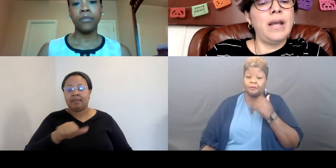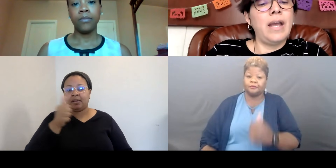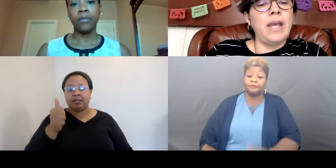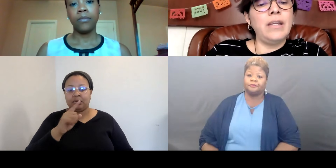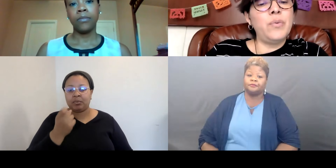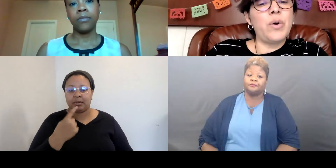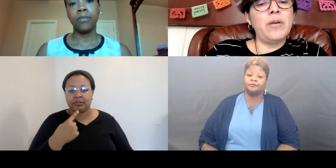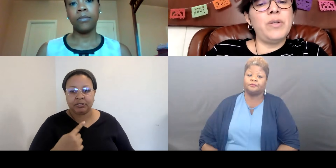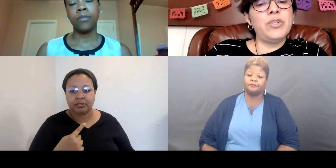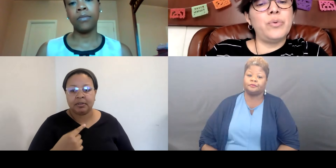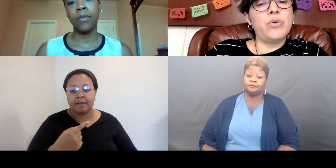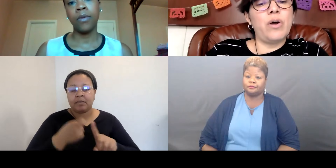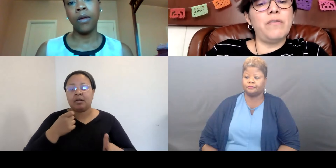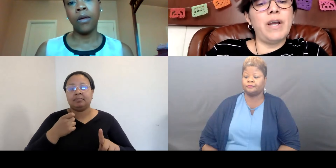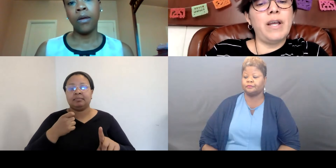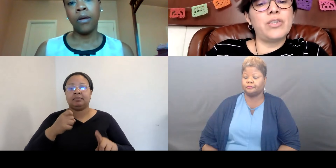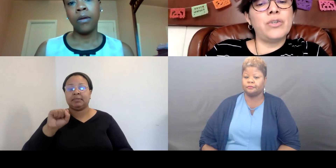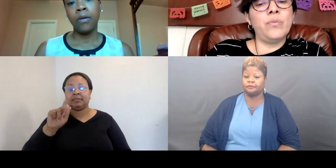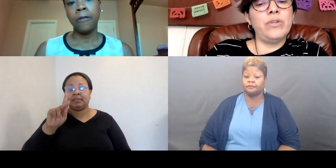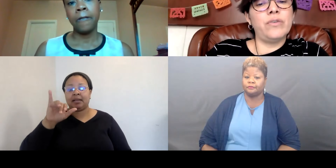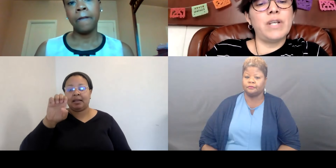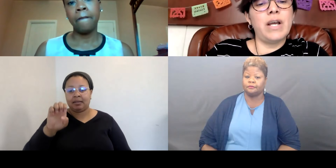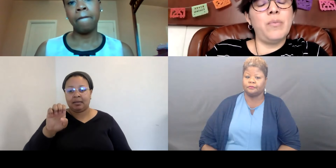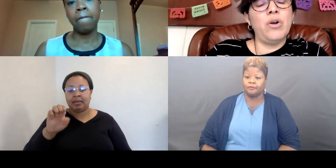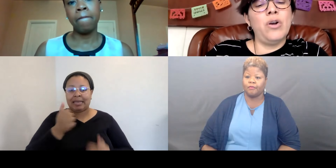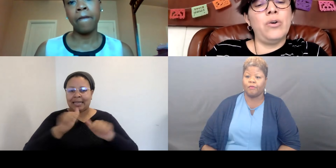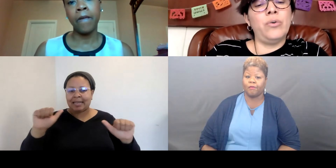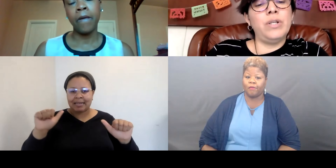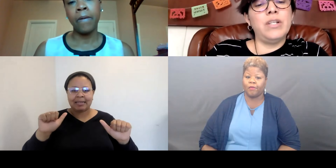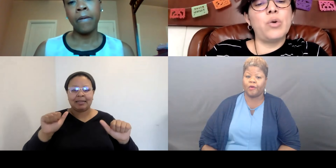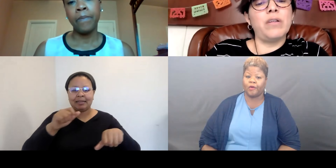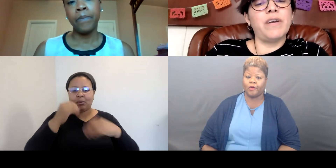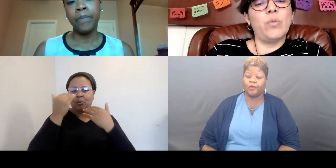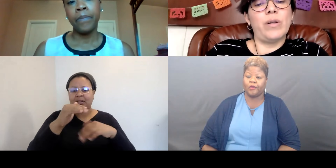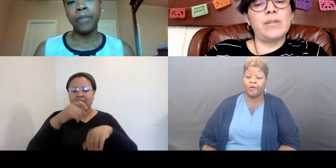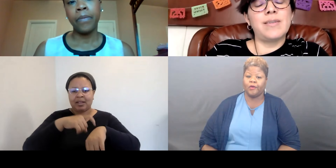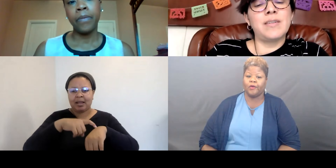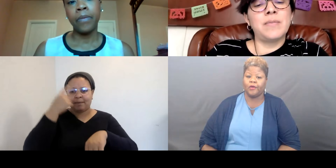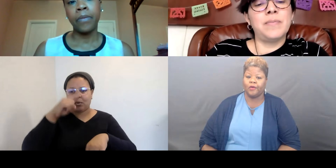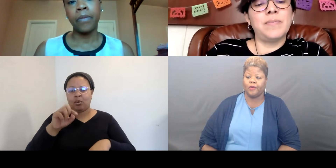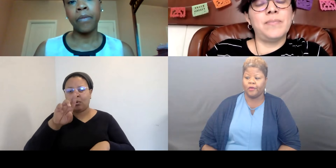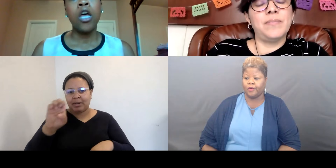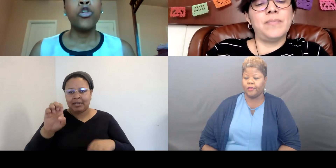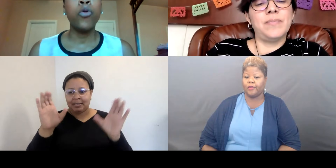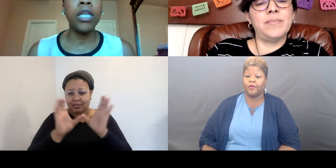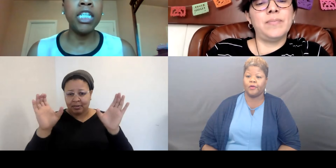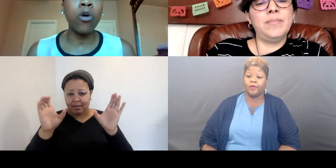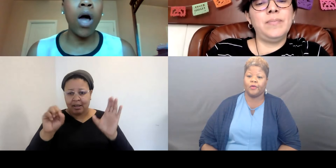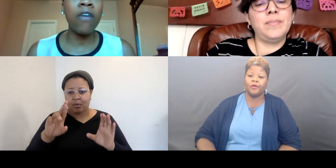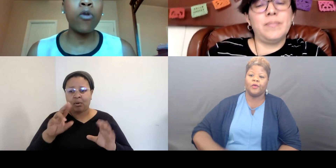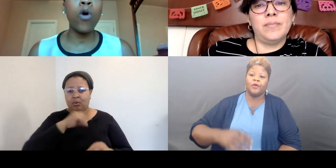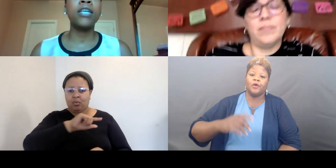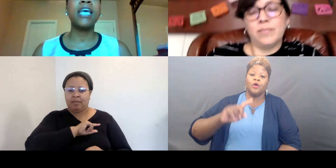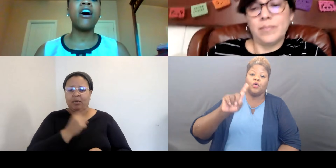Sky. Any requirements to requalify at certain windows of time or only need to qualify once? You only